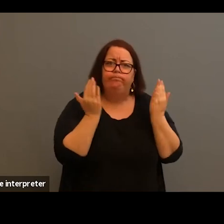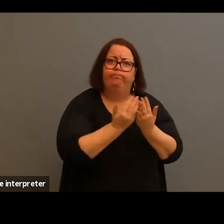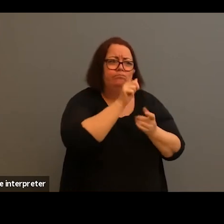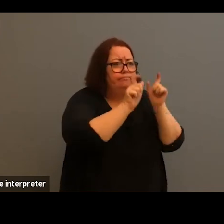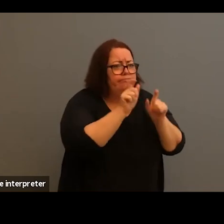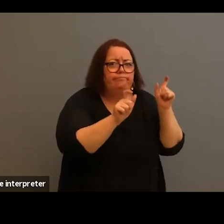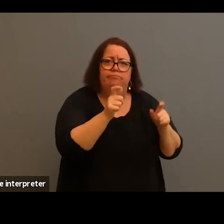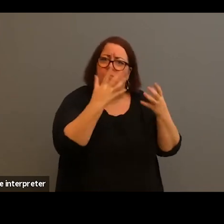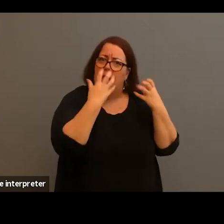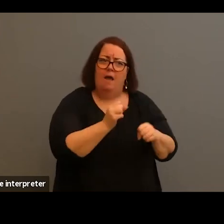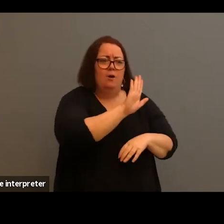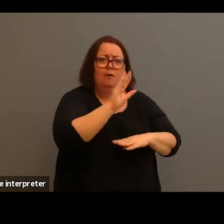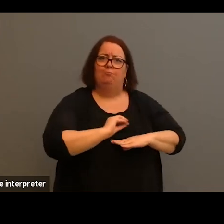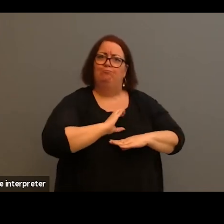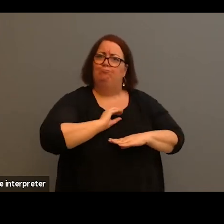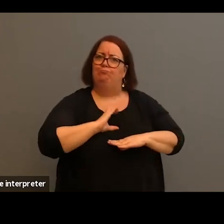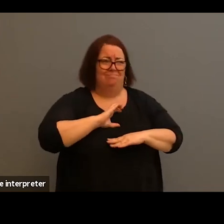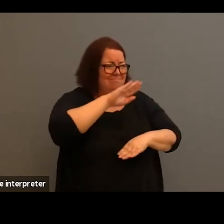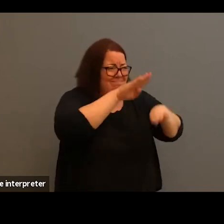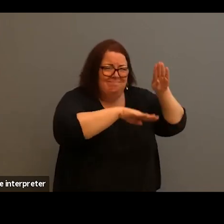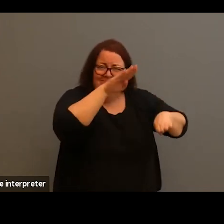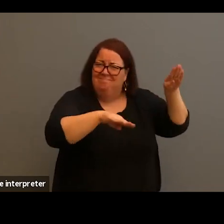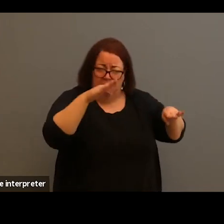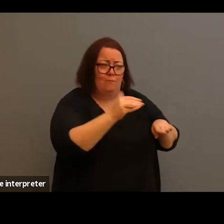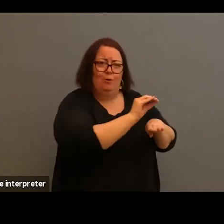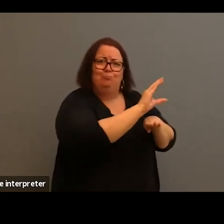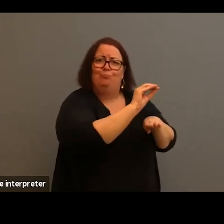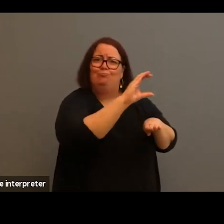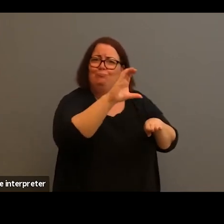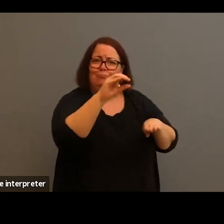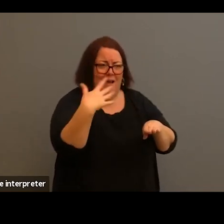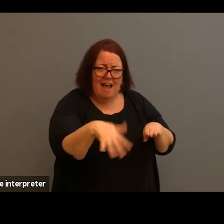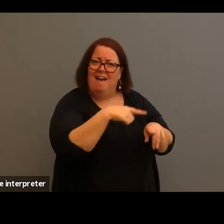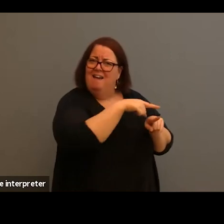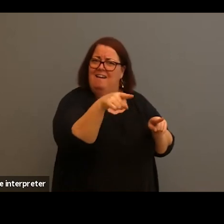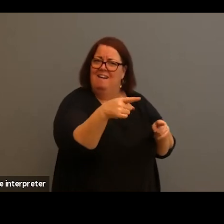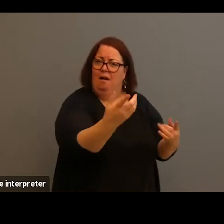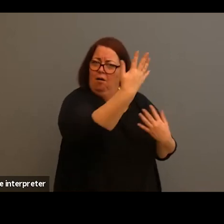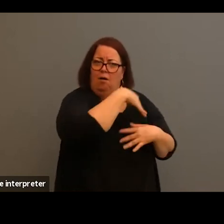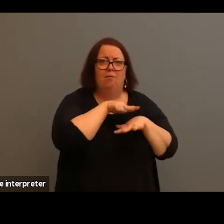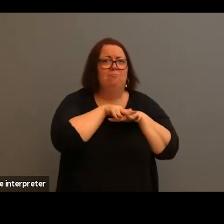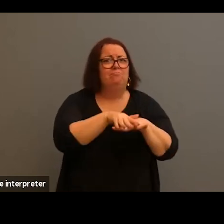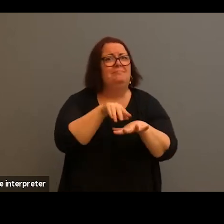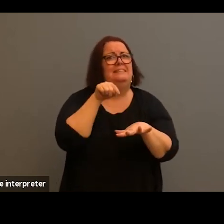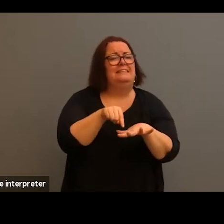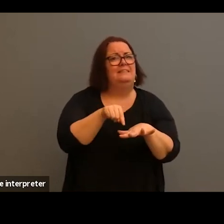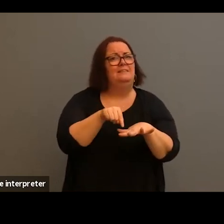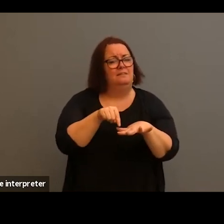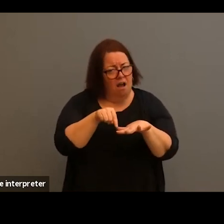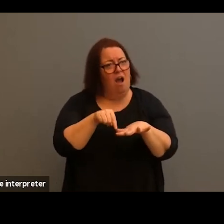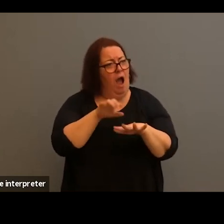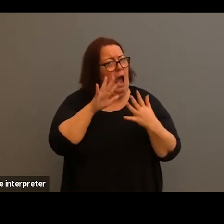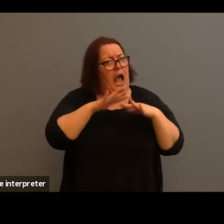design to achieve a design that is usable for the maximum number